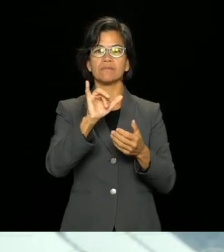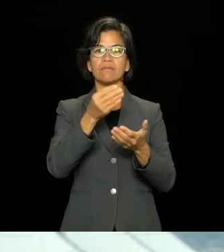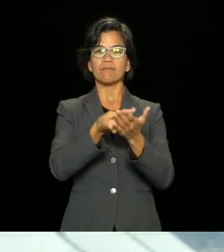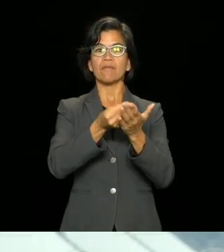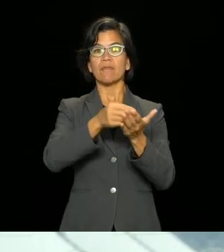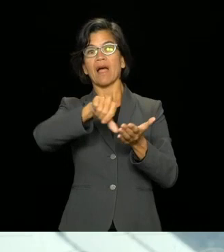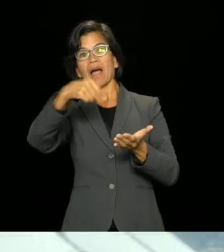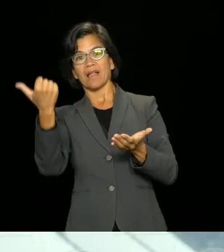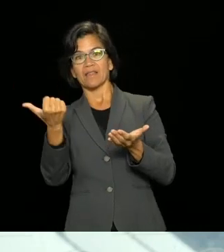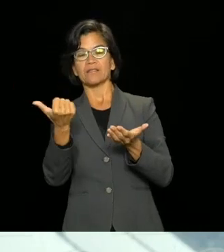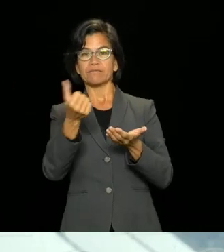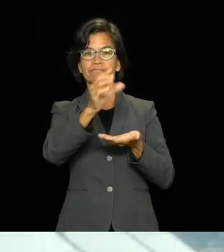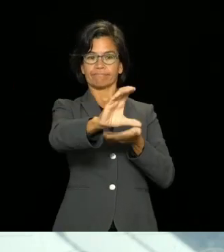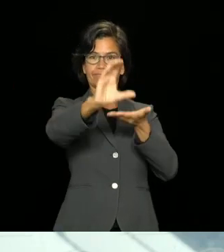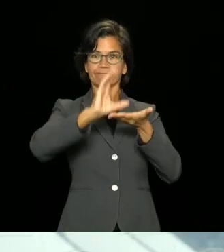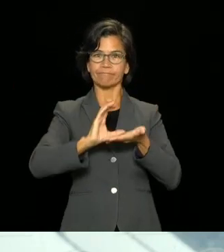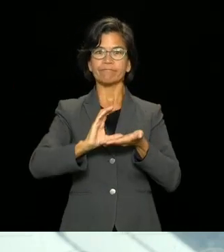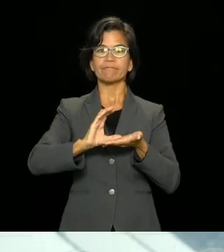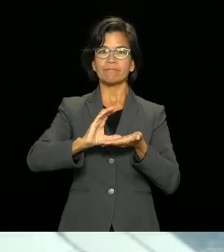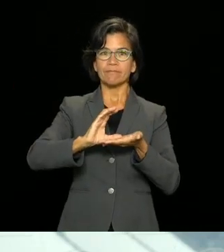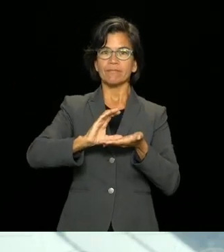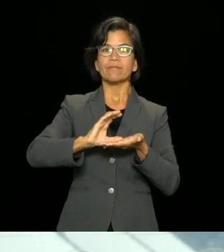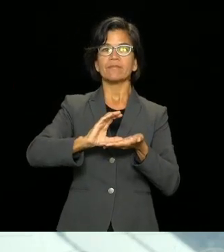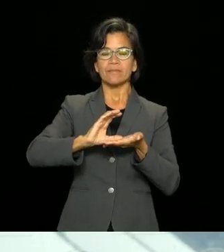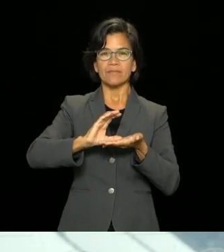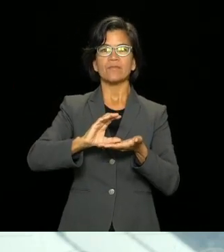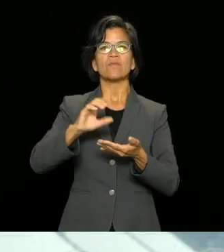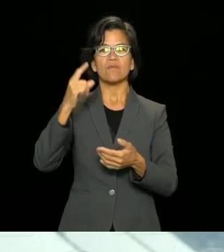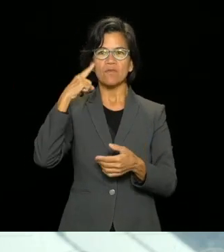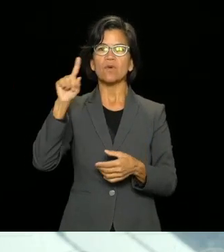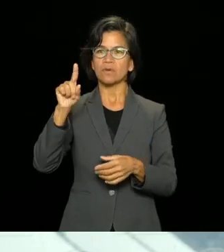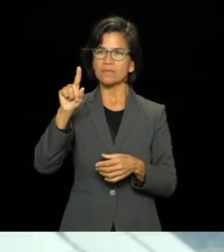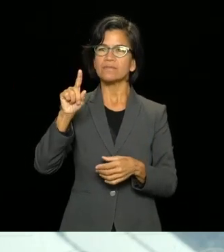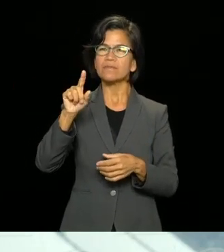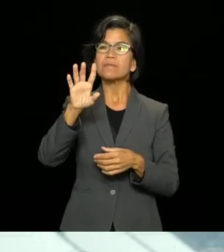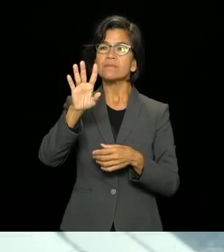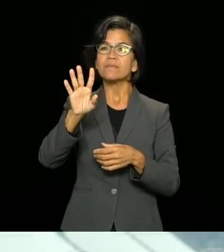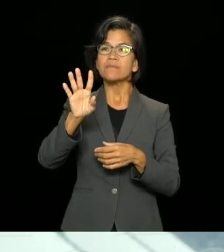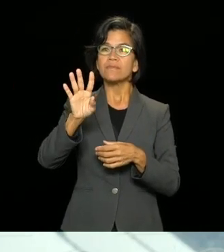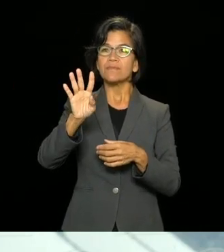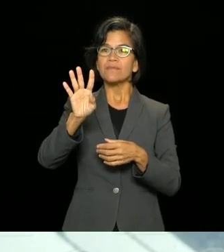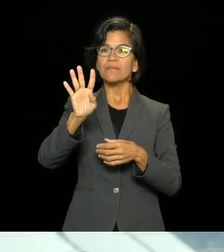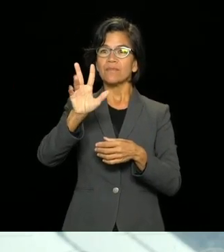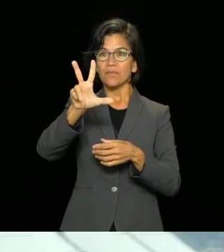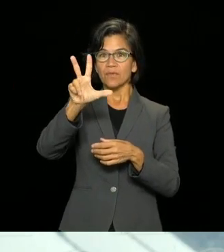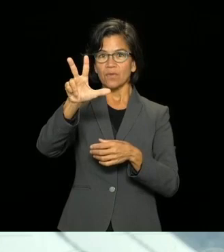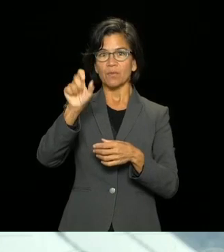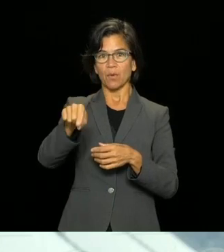Grant Program for domestic violence and sexual assault-focused projects throughout the province.